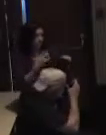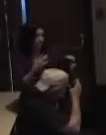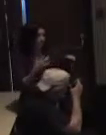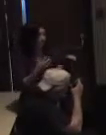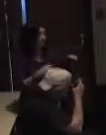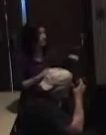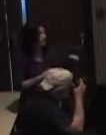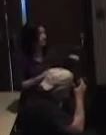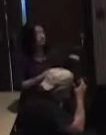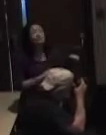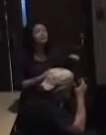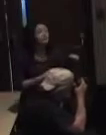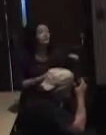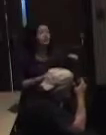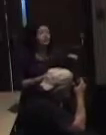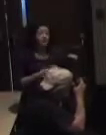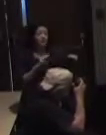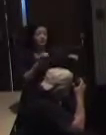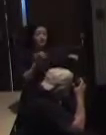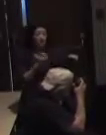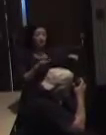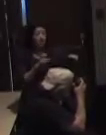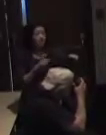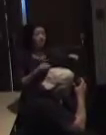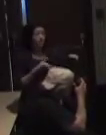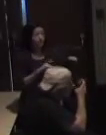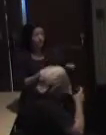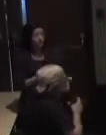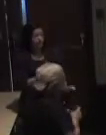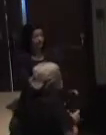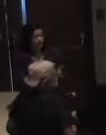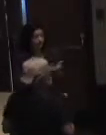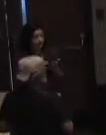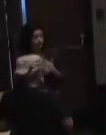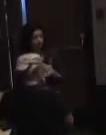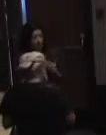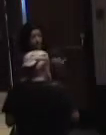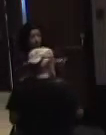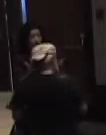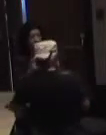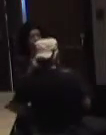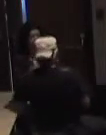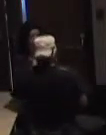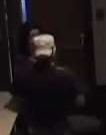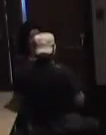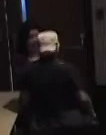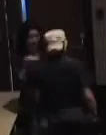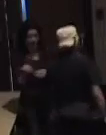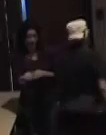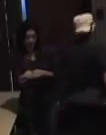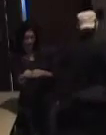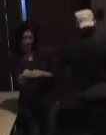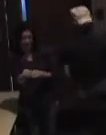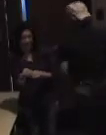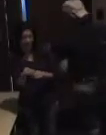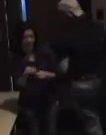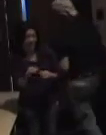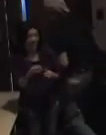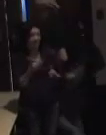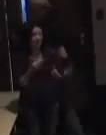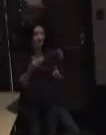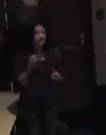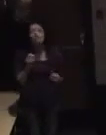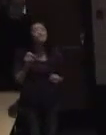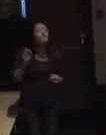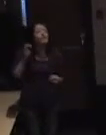collaborated on a number of very important projects, and we want to keep doing it. And when I go and fight for federal funding, one of the things that makes me confident